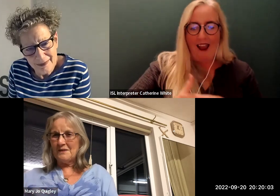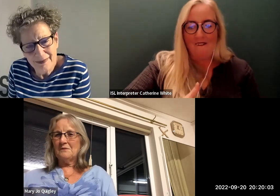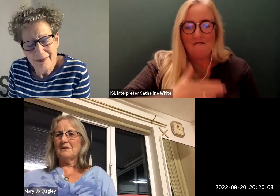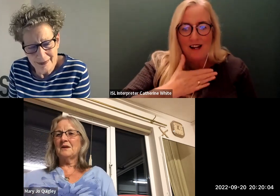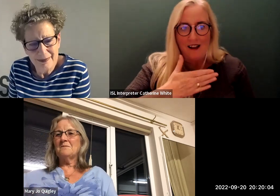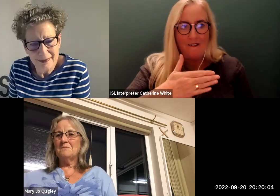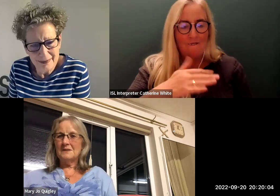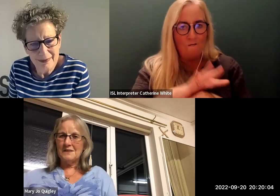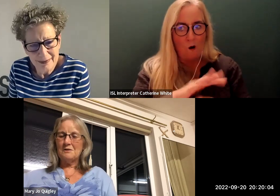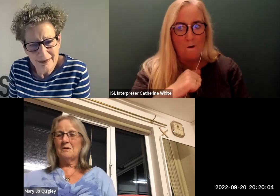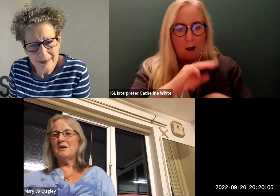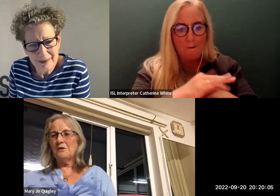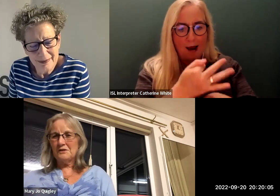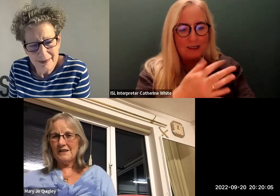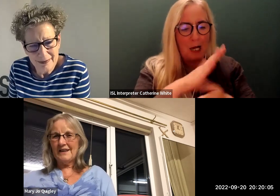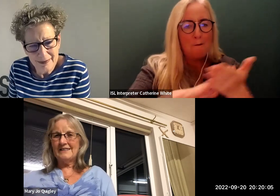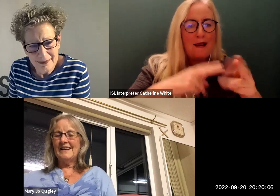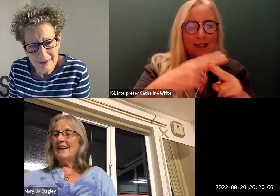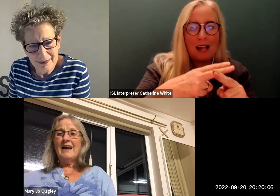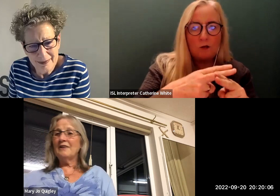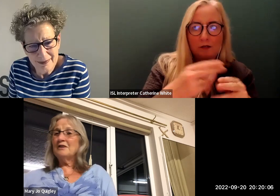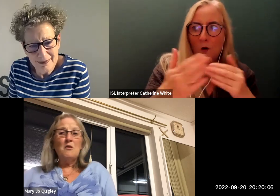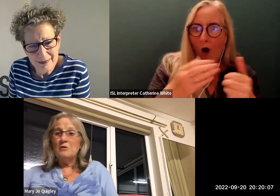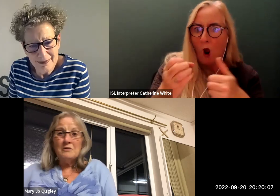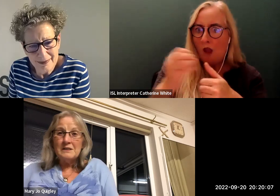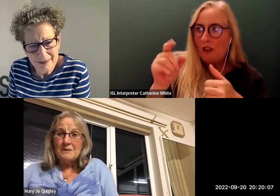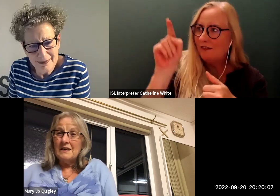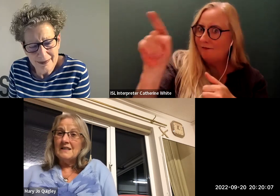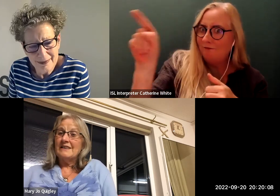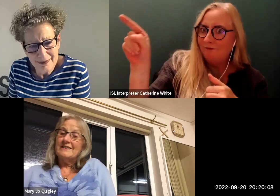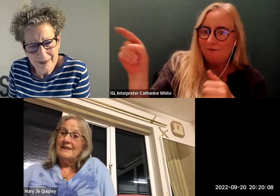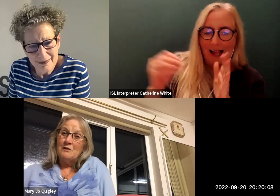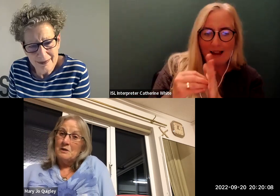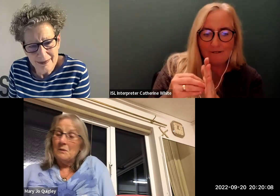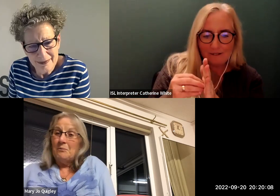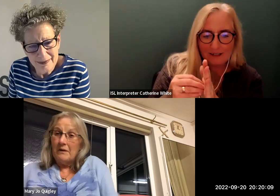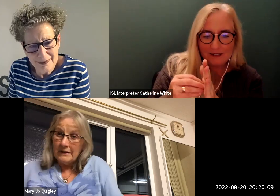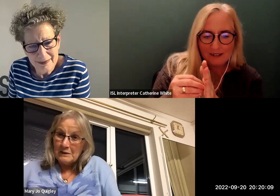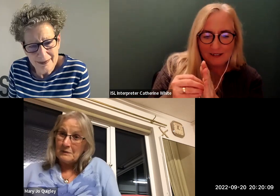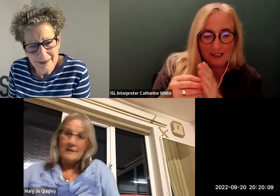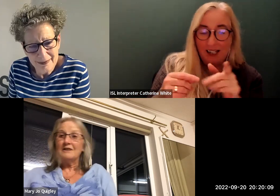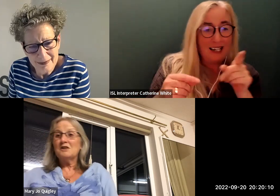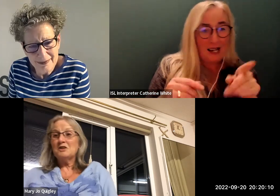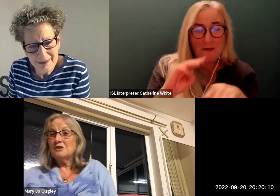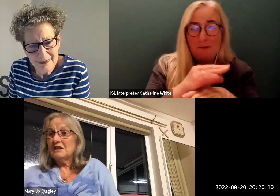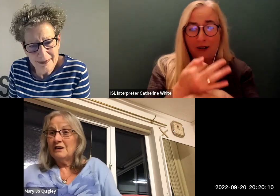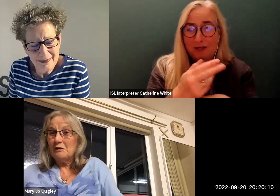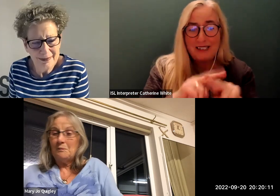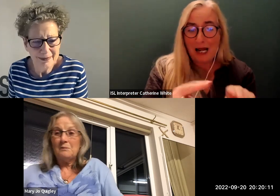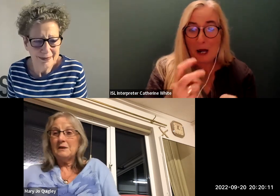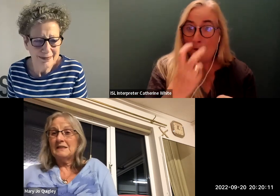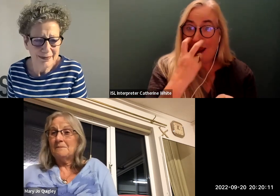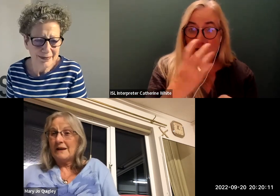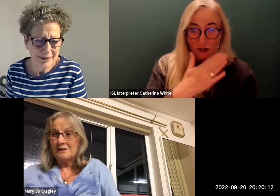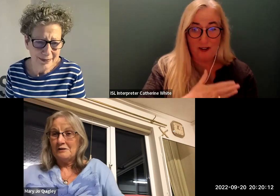that they missed out on what the others had. And the only reason being is that, you know, they weren't blind, but they just couldn't hear.